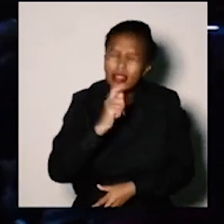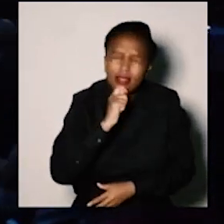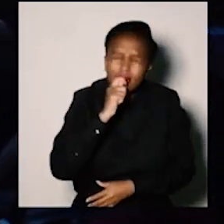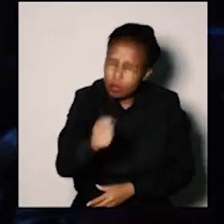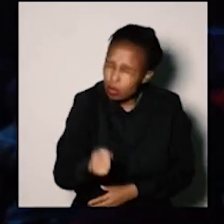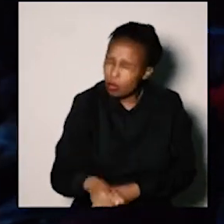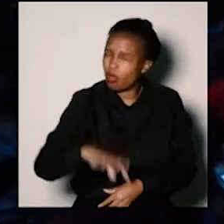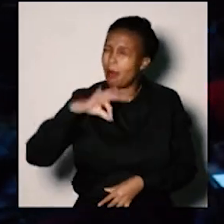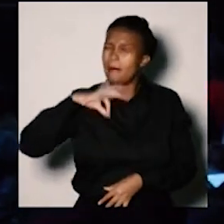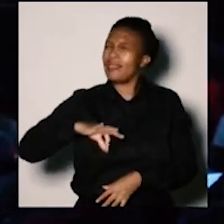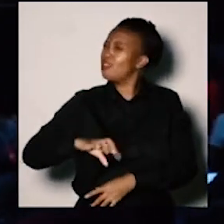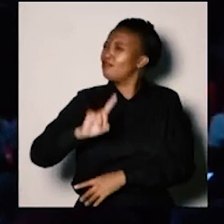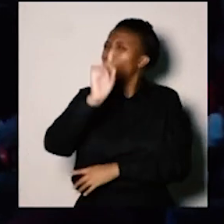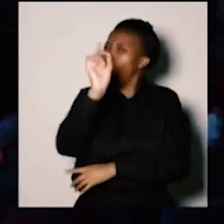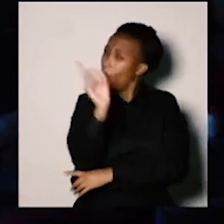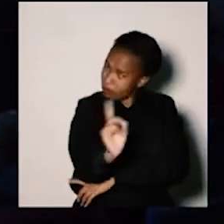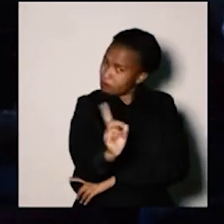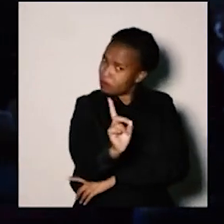profit?